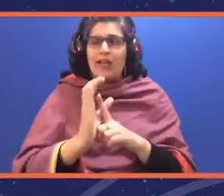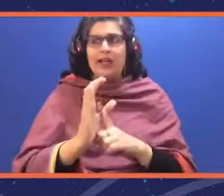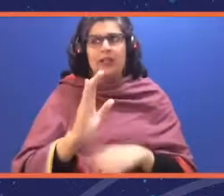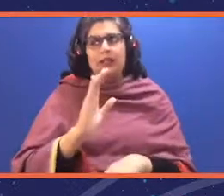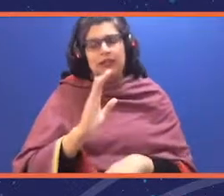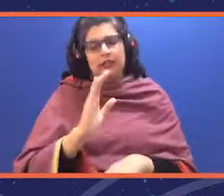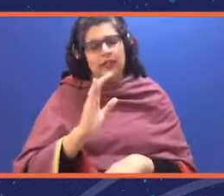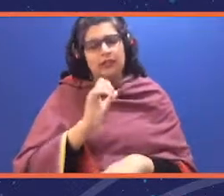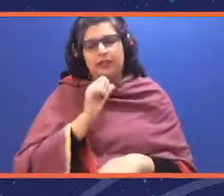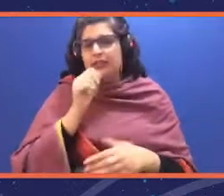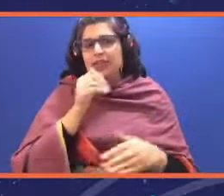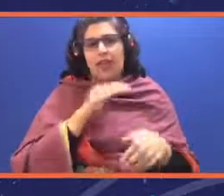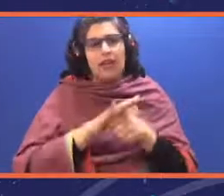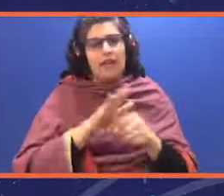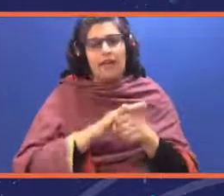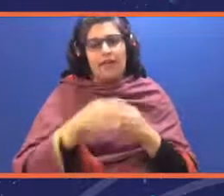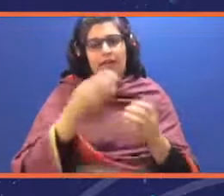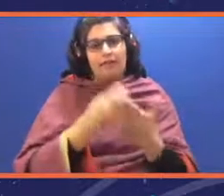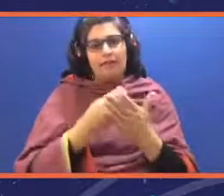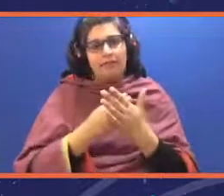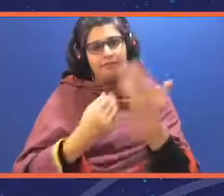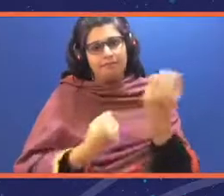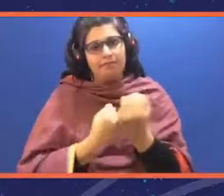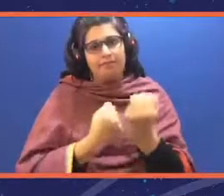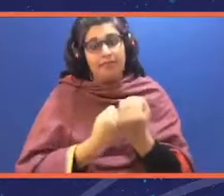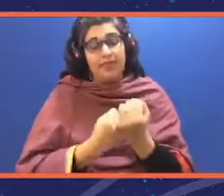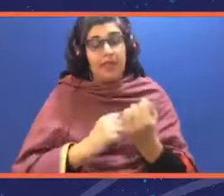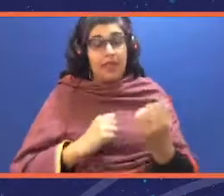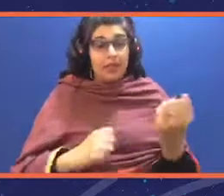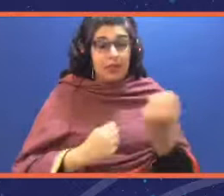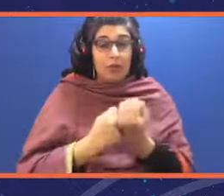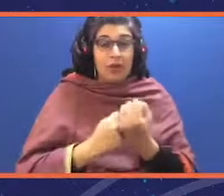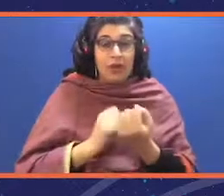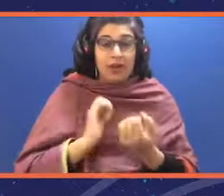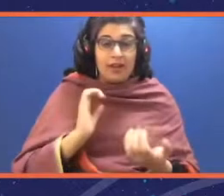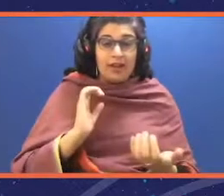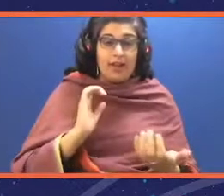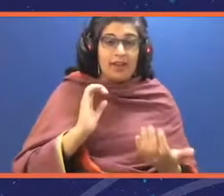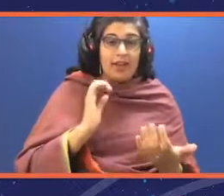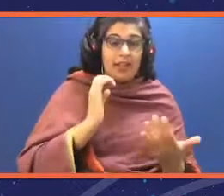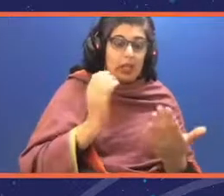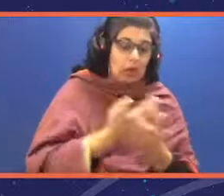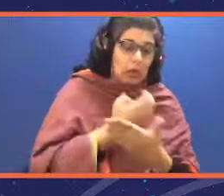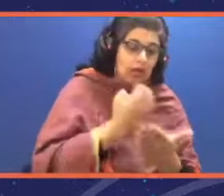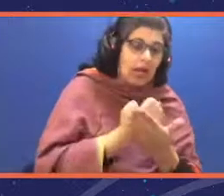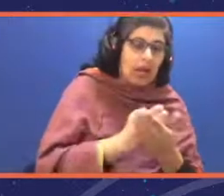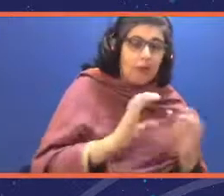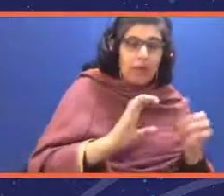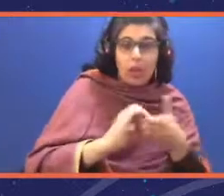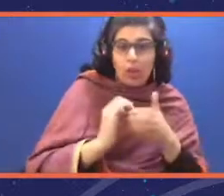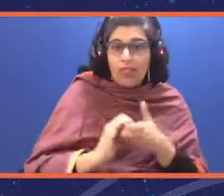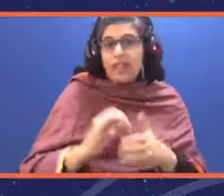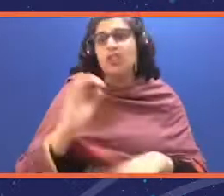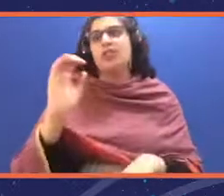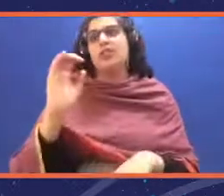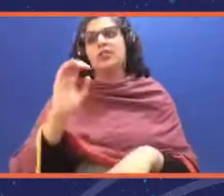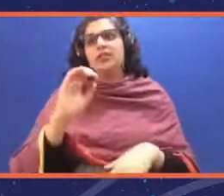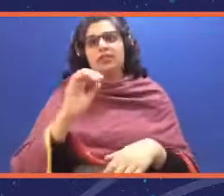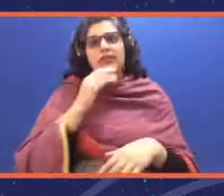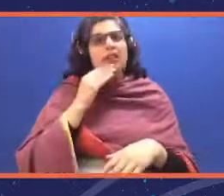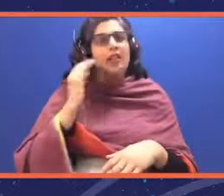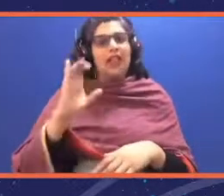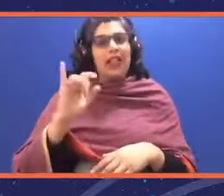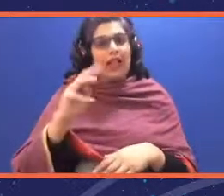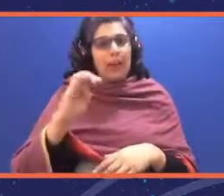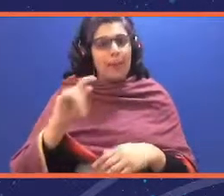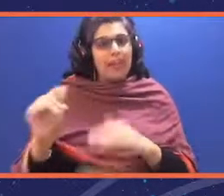supporting organizations like Movement Generation, Climate Justice Alliance, and New Economy Coalition through work like this is important, and you can also support